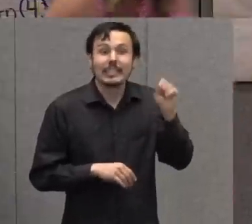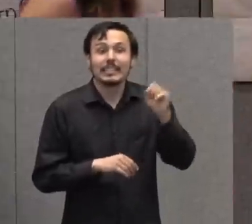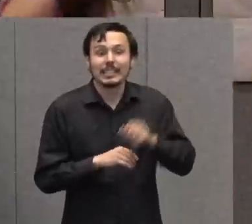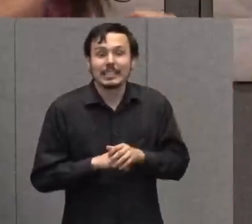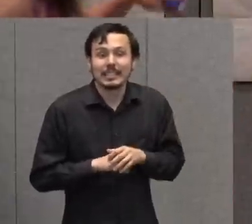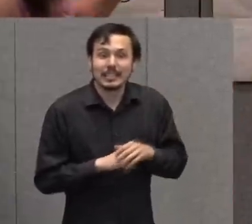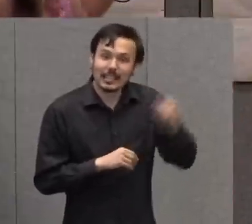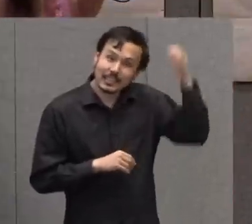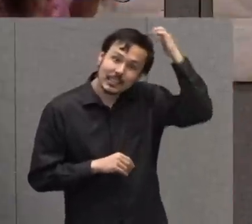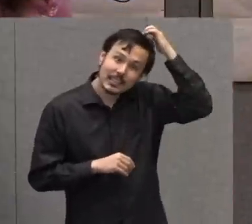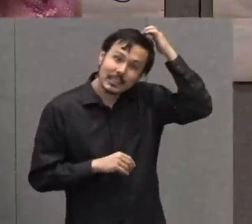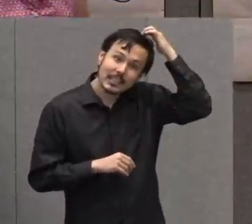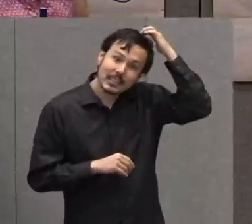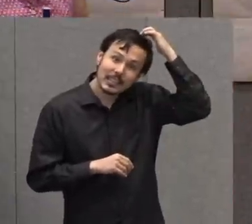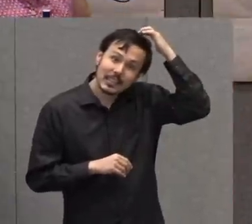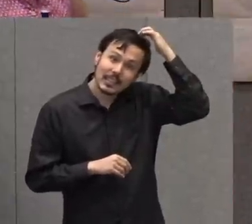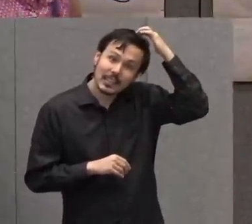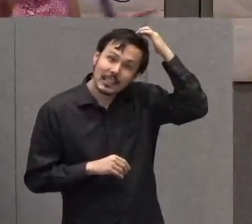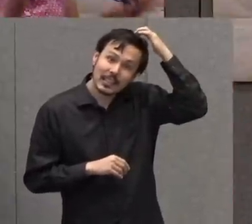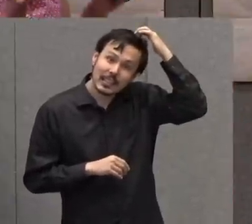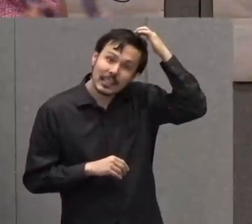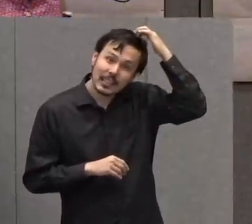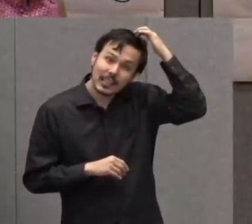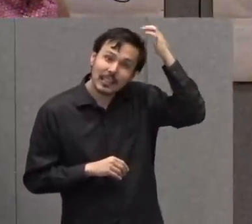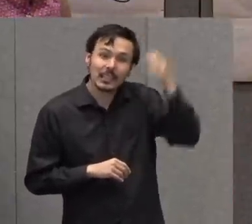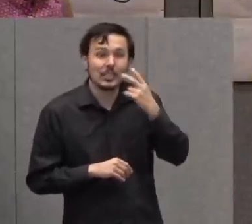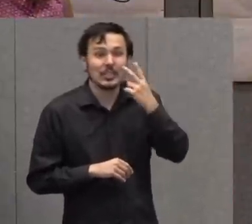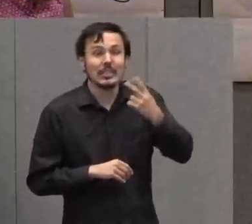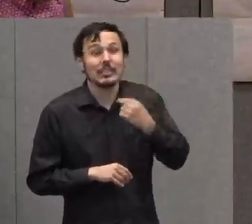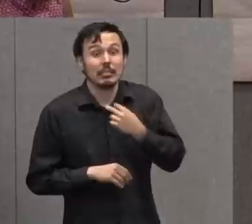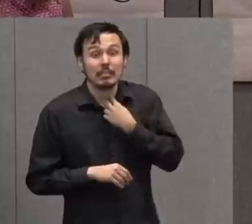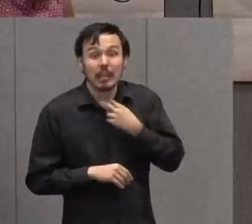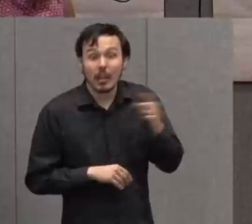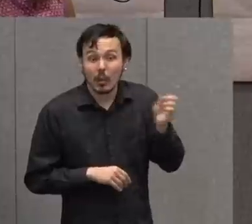anybody see what we did? I did wrong here?